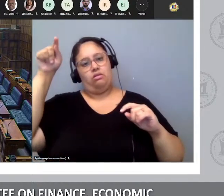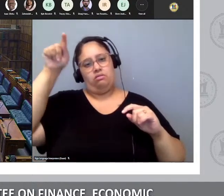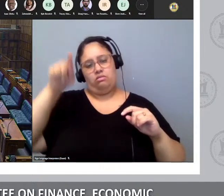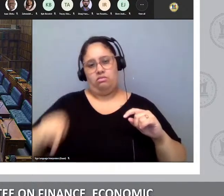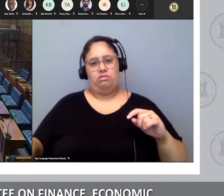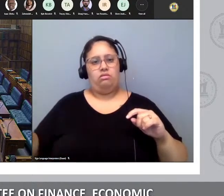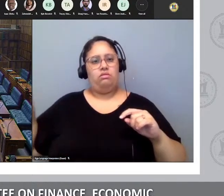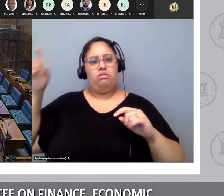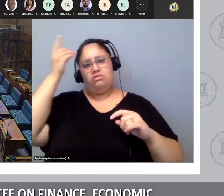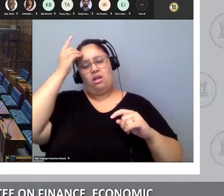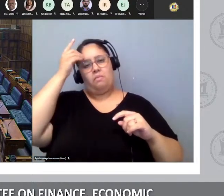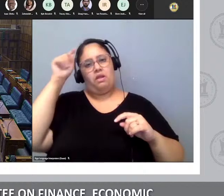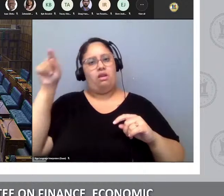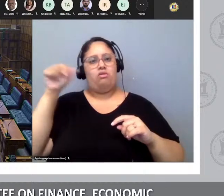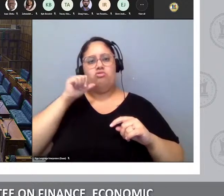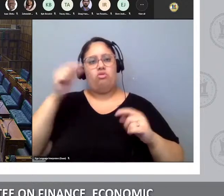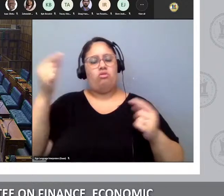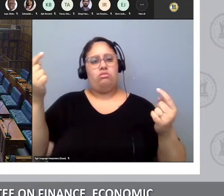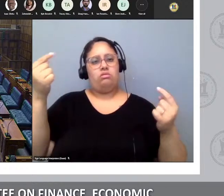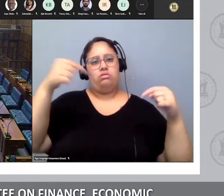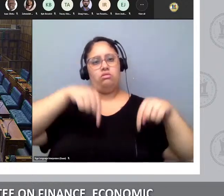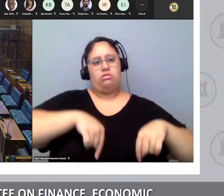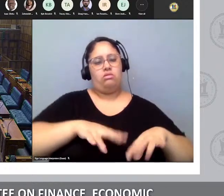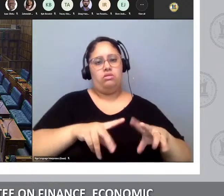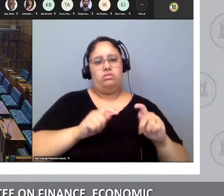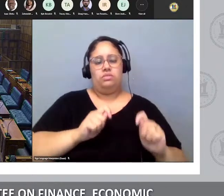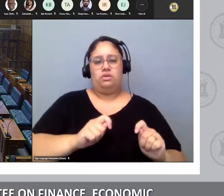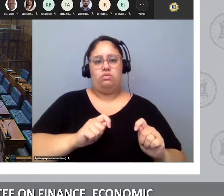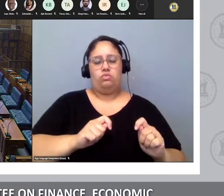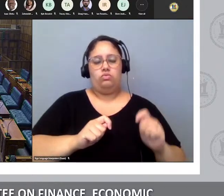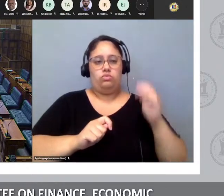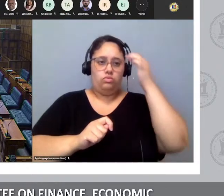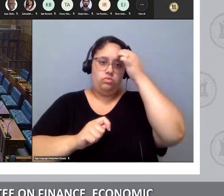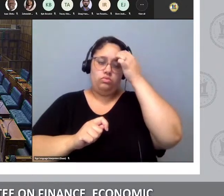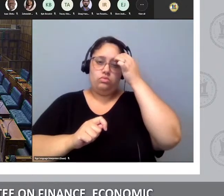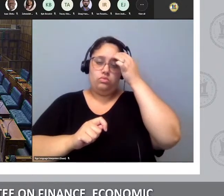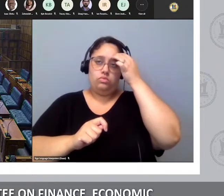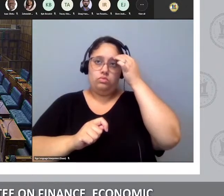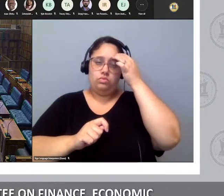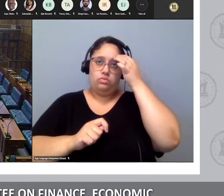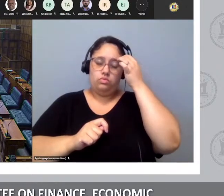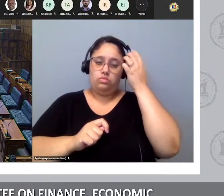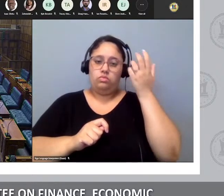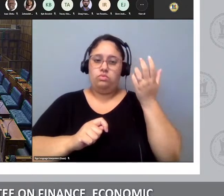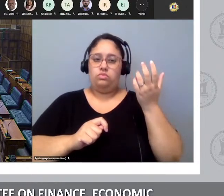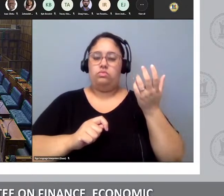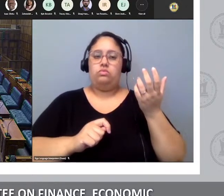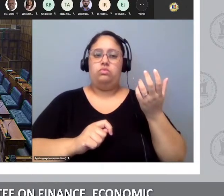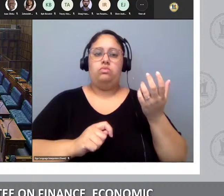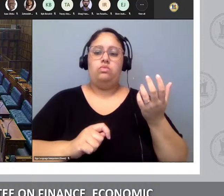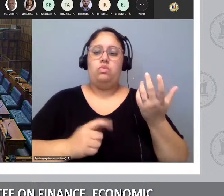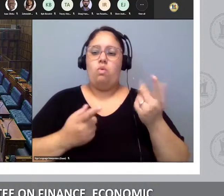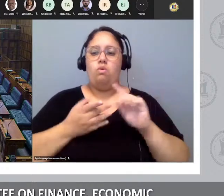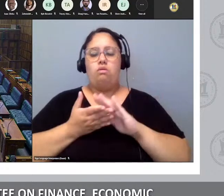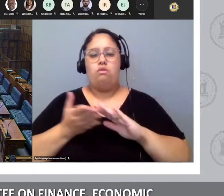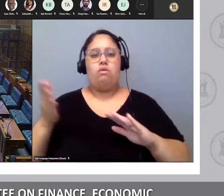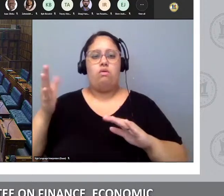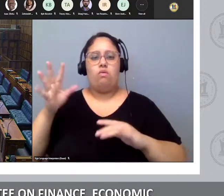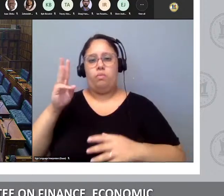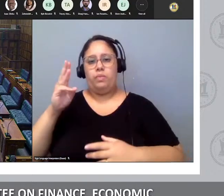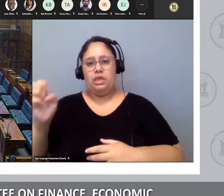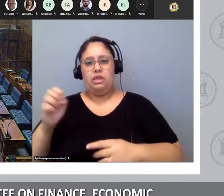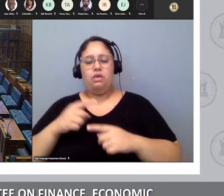Durban rather than than than to Cape Town uh or then you know going to K